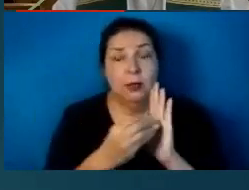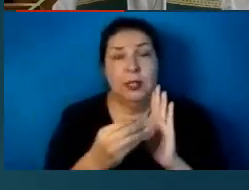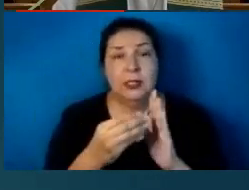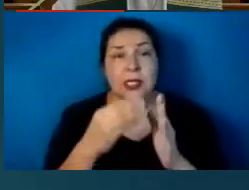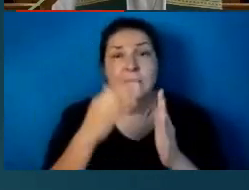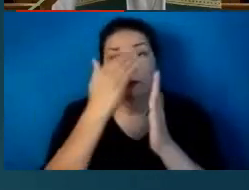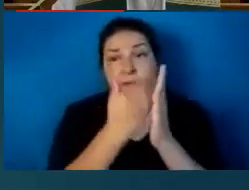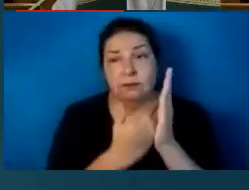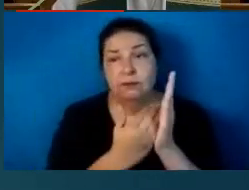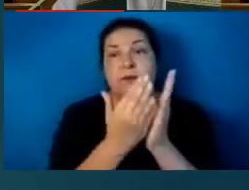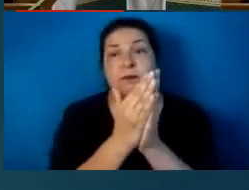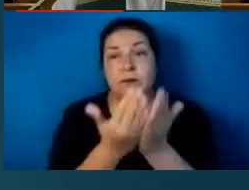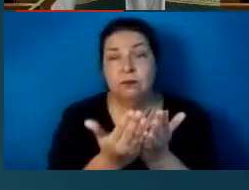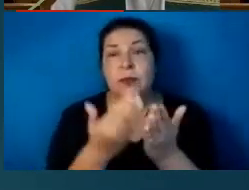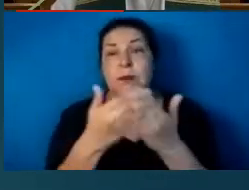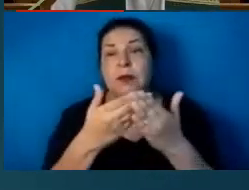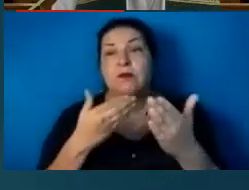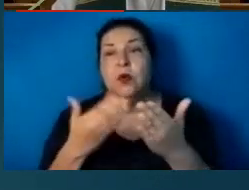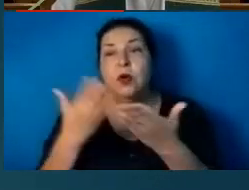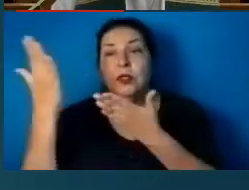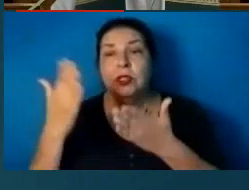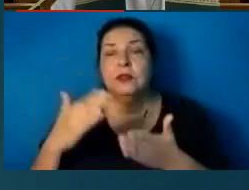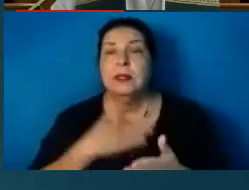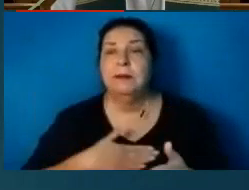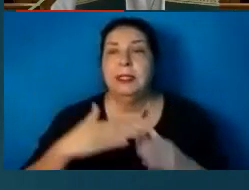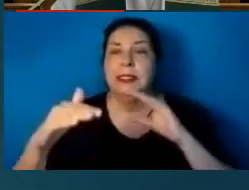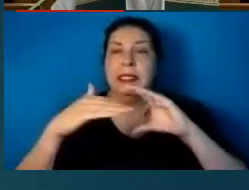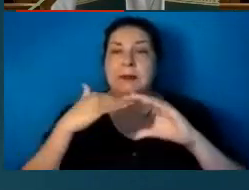prior to the service, please email us at